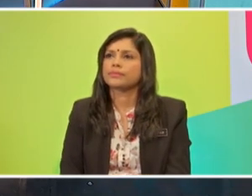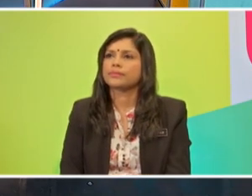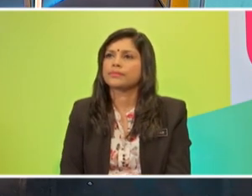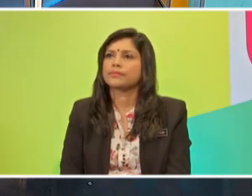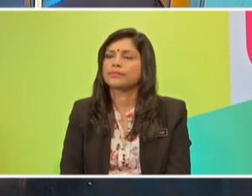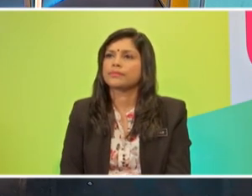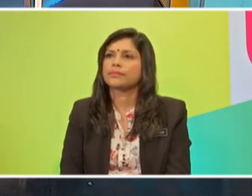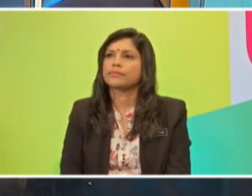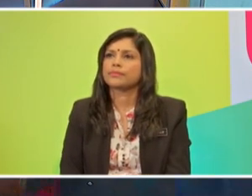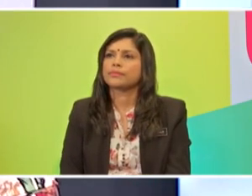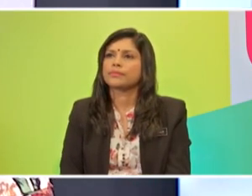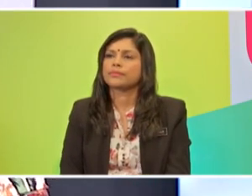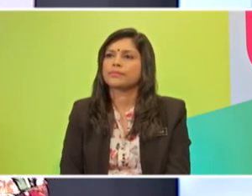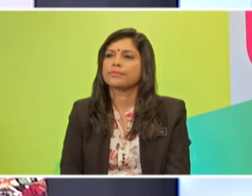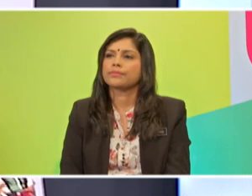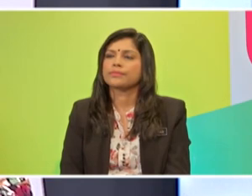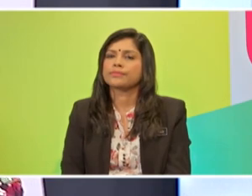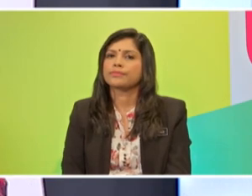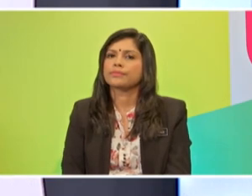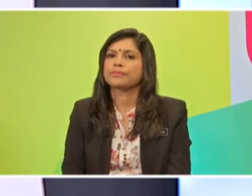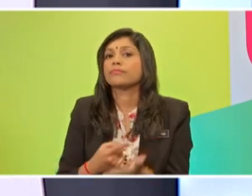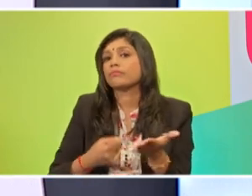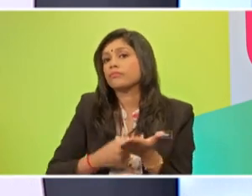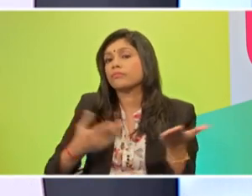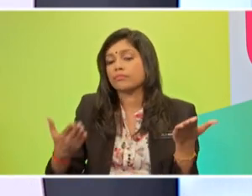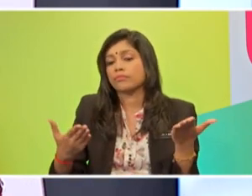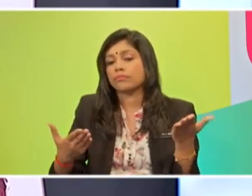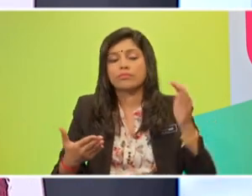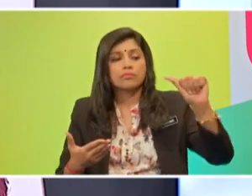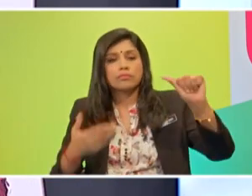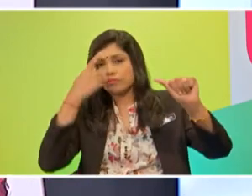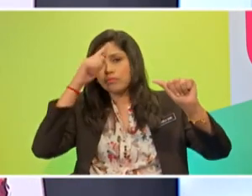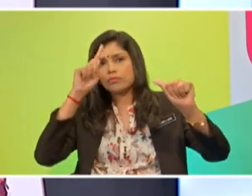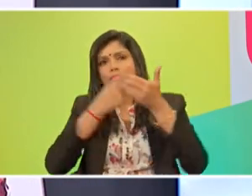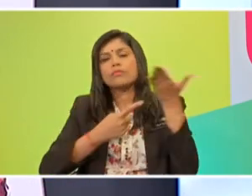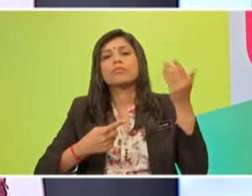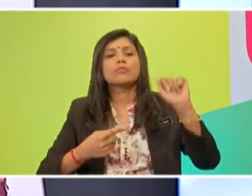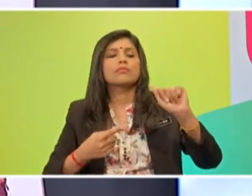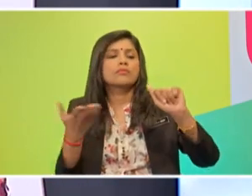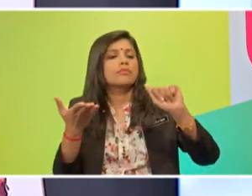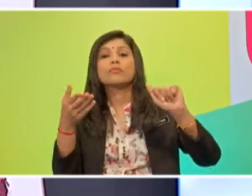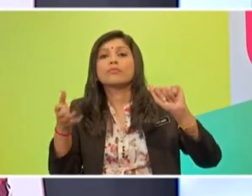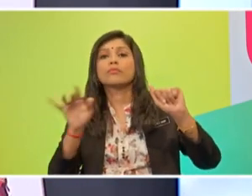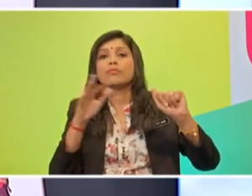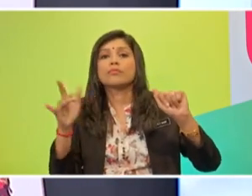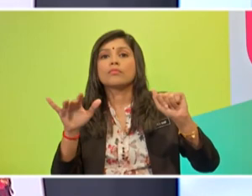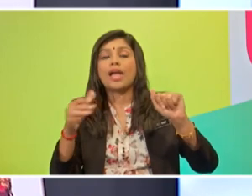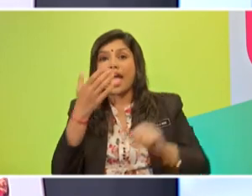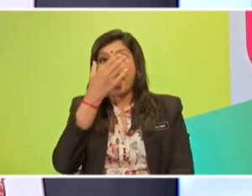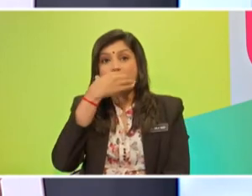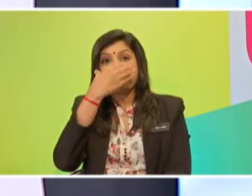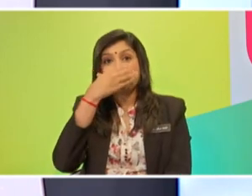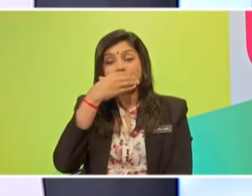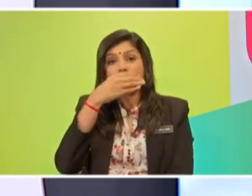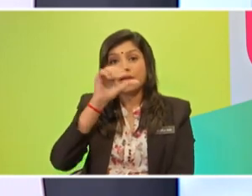A. All right. Okay, with the letter A. So, mm-hmm. I want to draw apple,